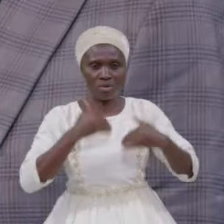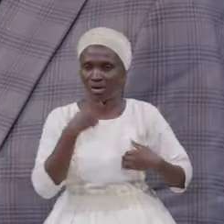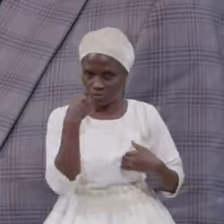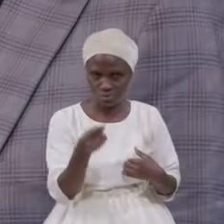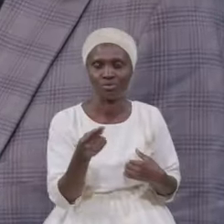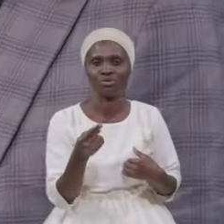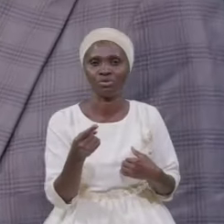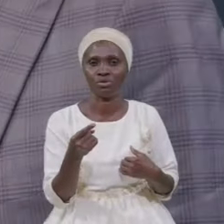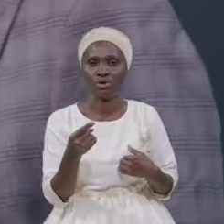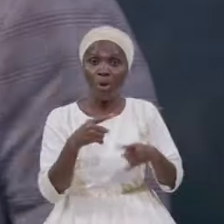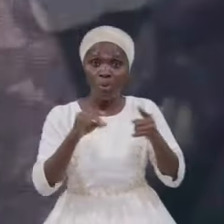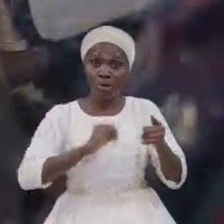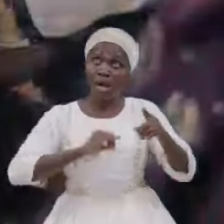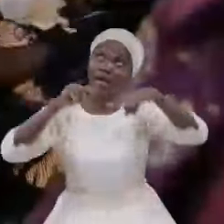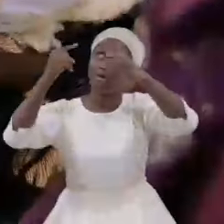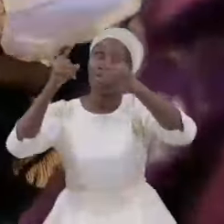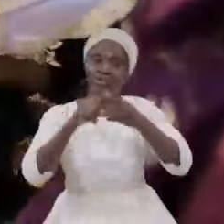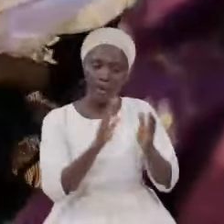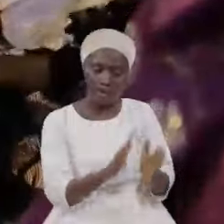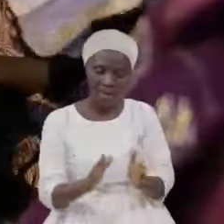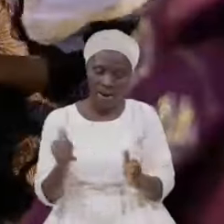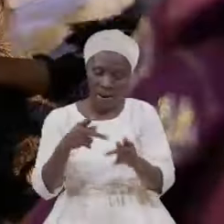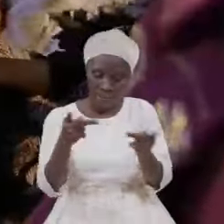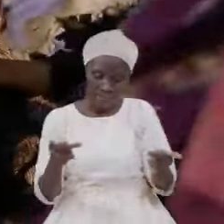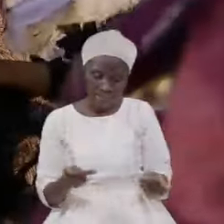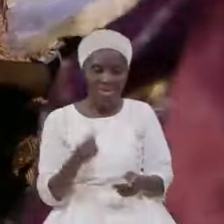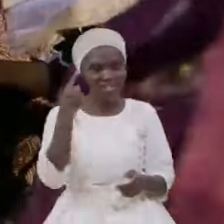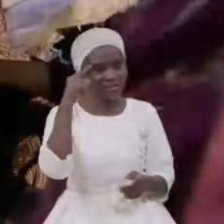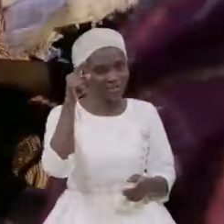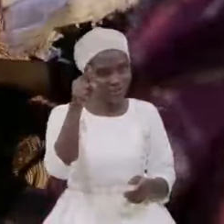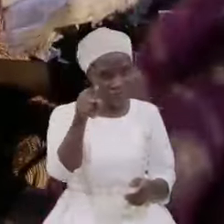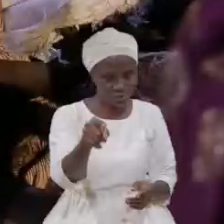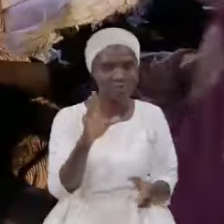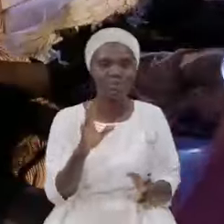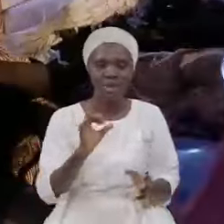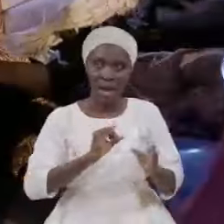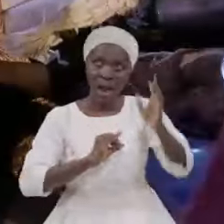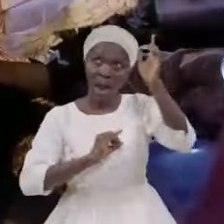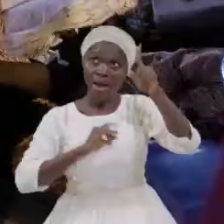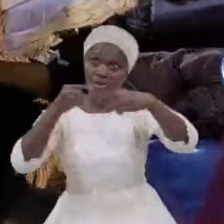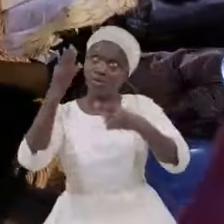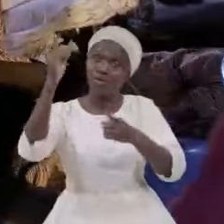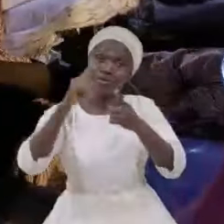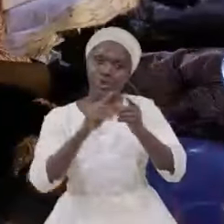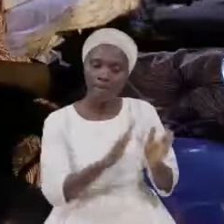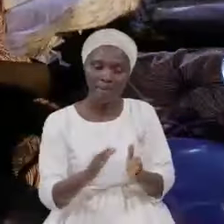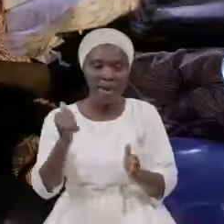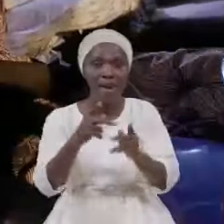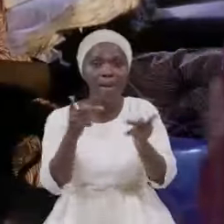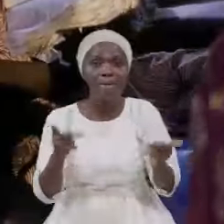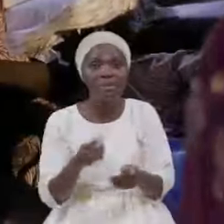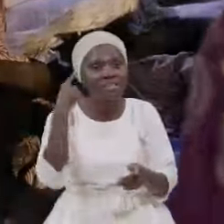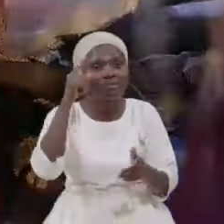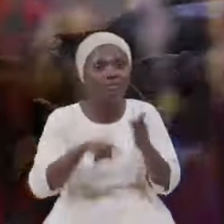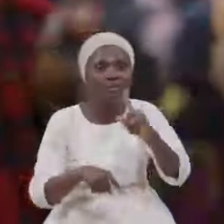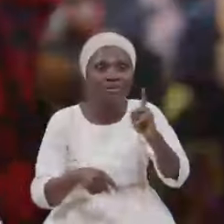for. I go to prepare a place for. I go to prepare a